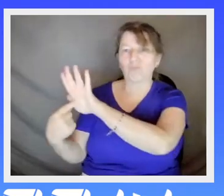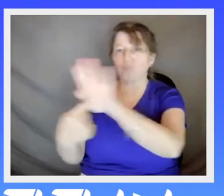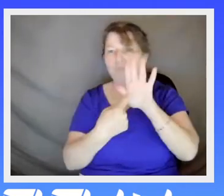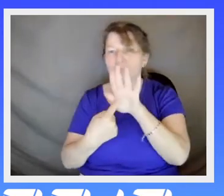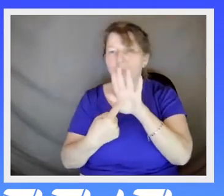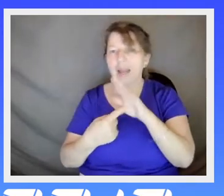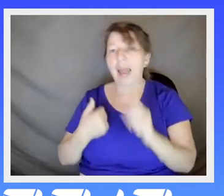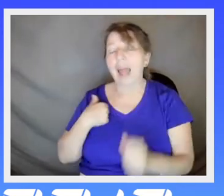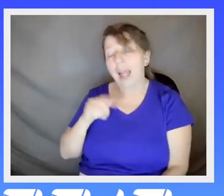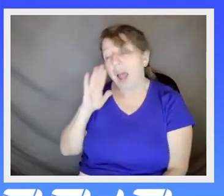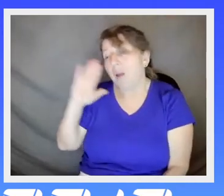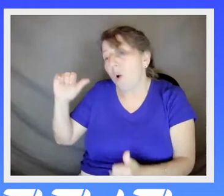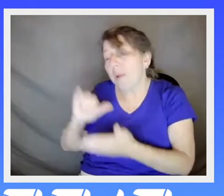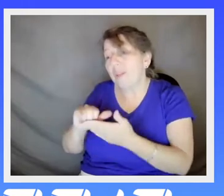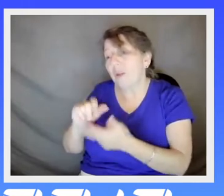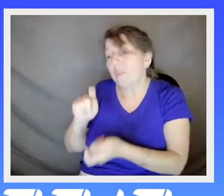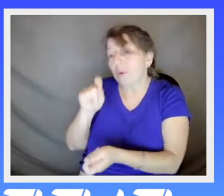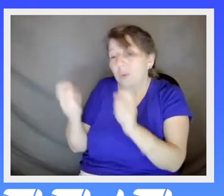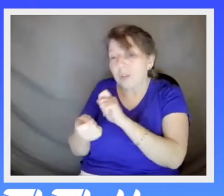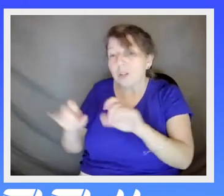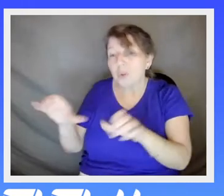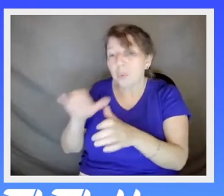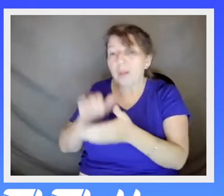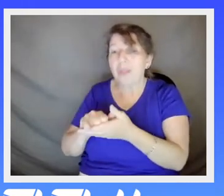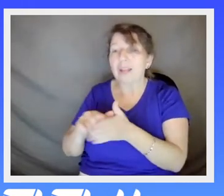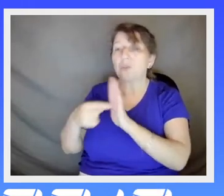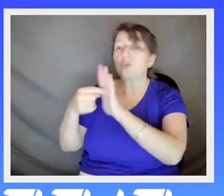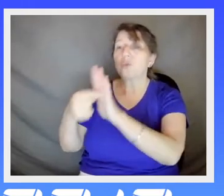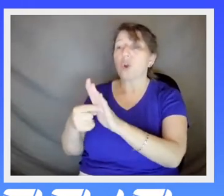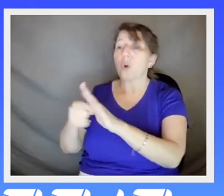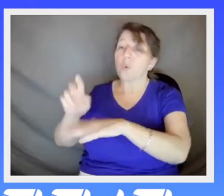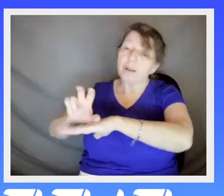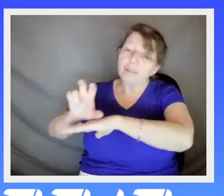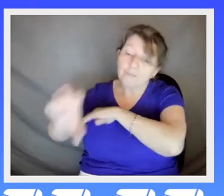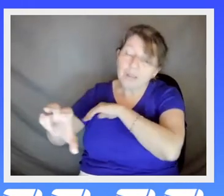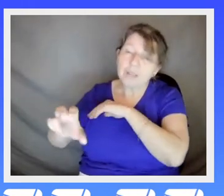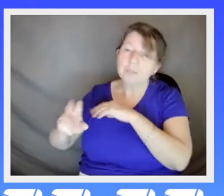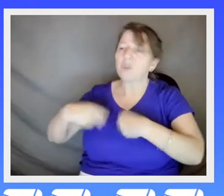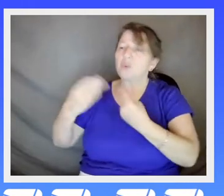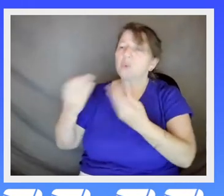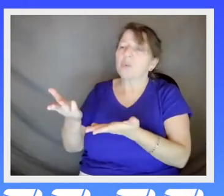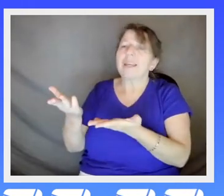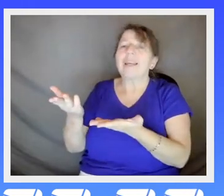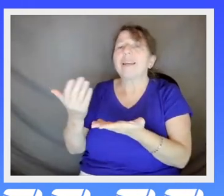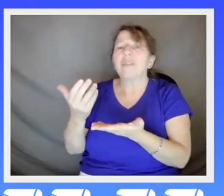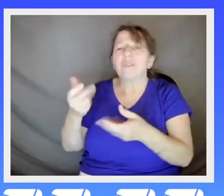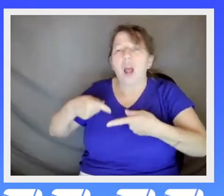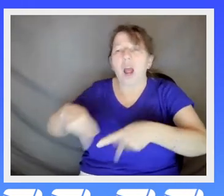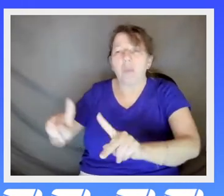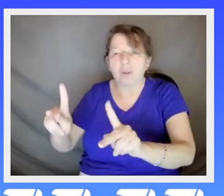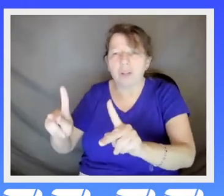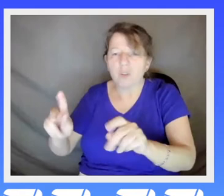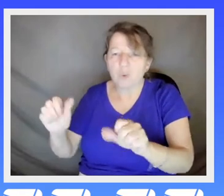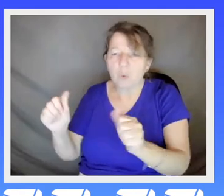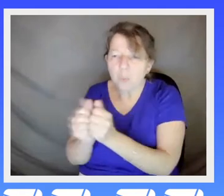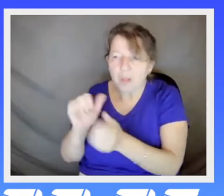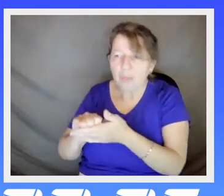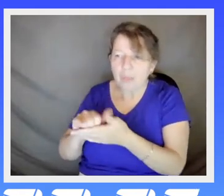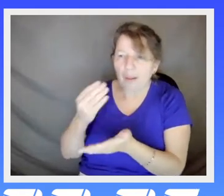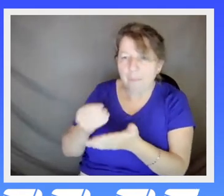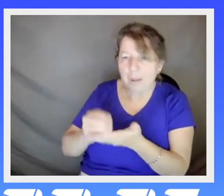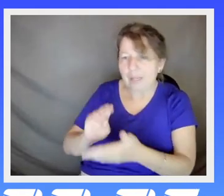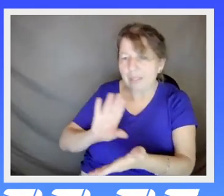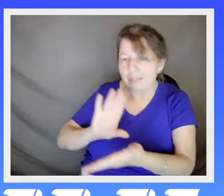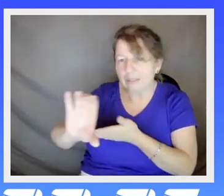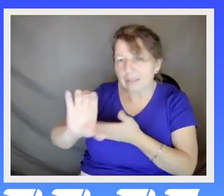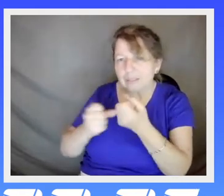to make investments and create open up access to all of our residents through those investments. And most of all, in the planning, in the